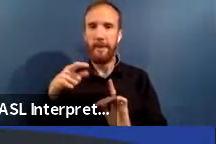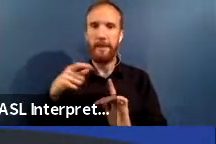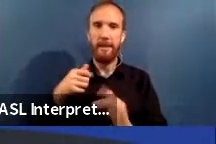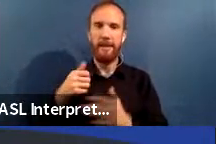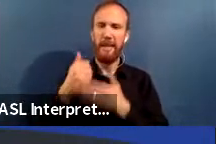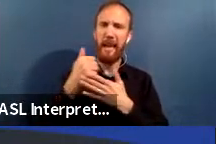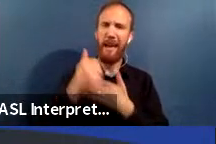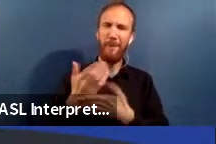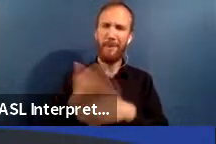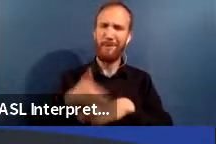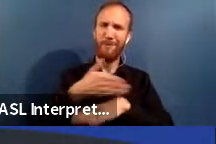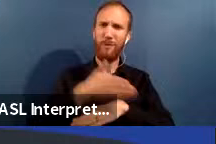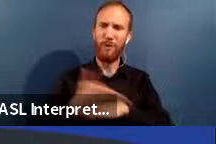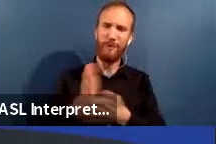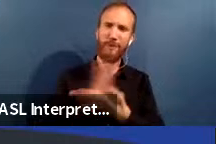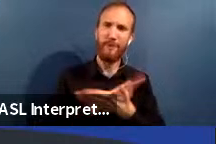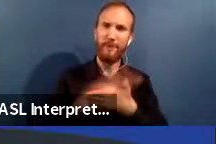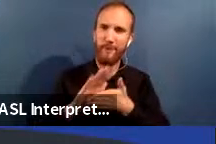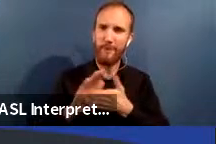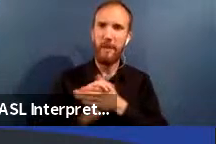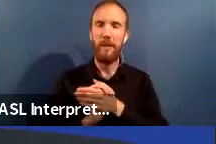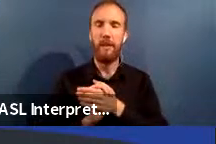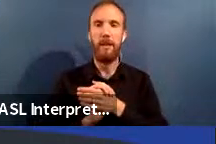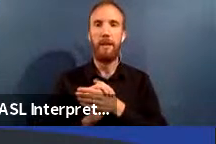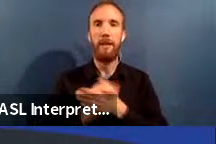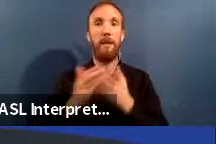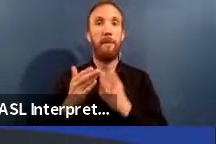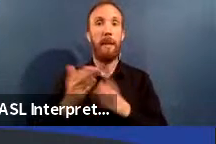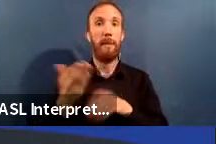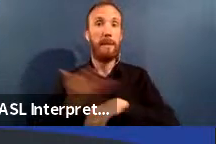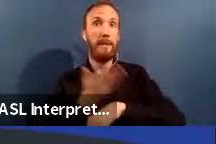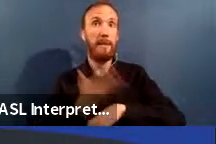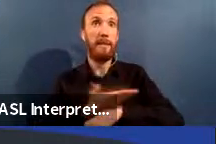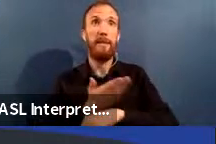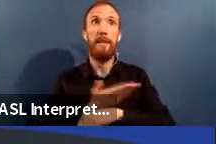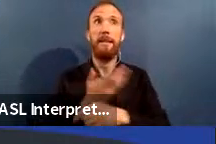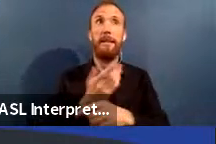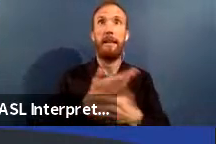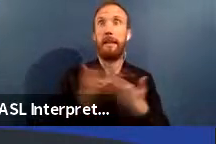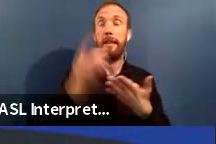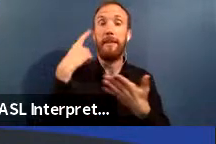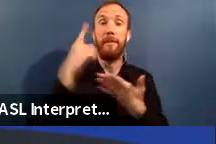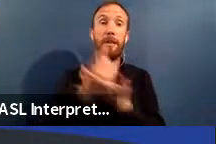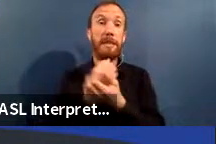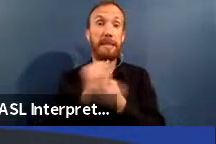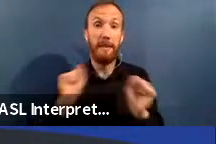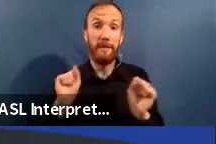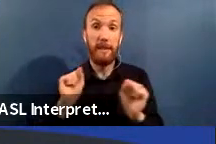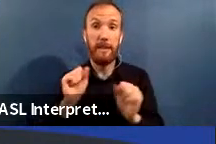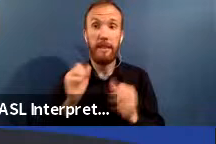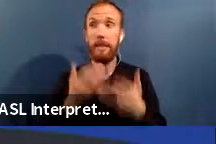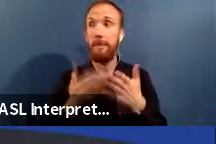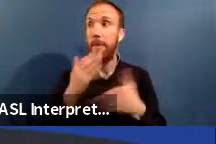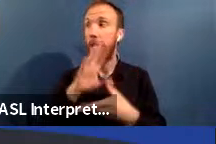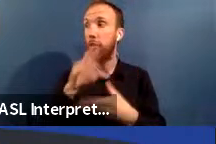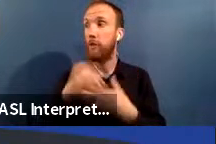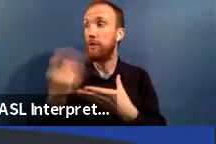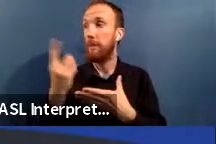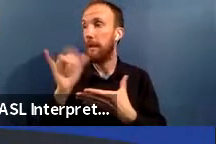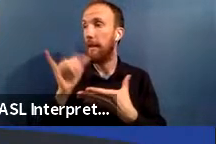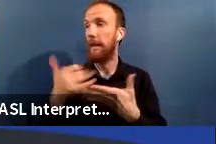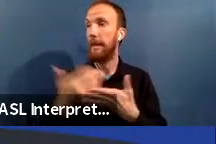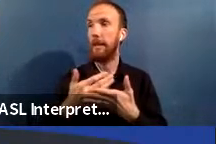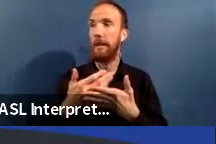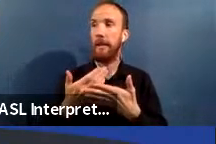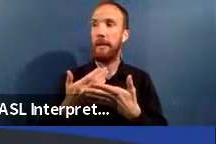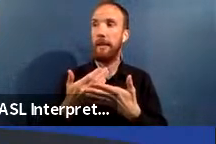Hand in hand with the sanitation would be upgrades for student safety. A renovation might include features like enhanced